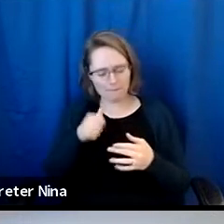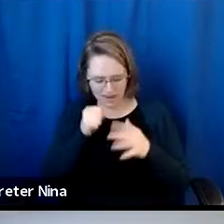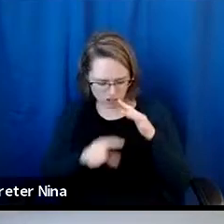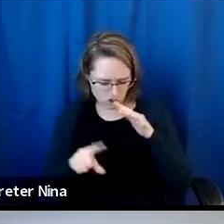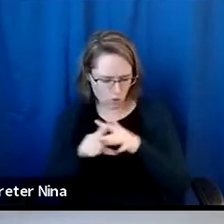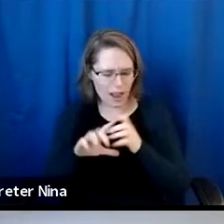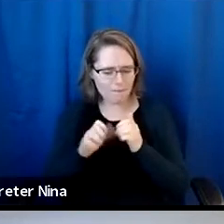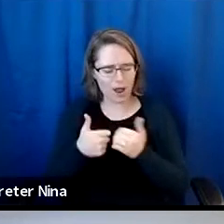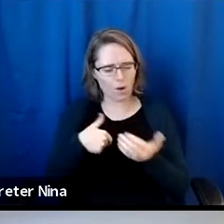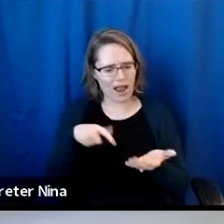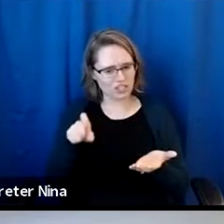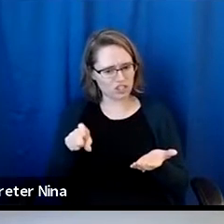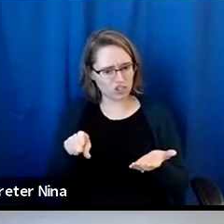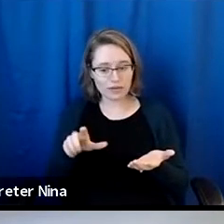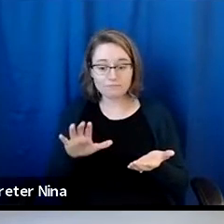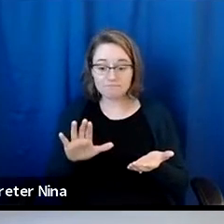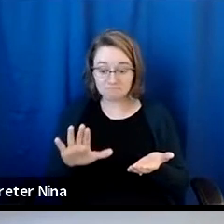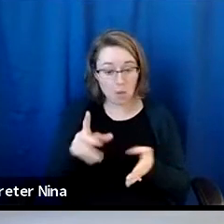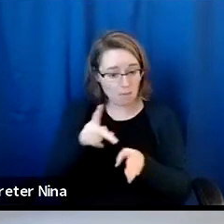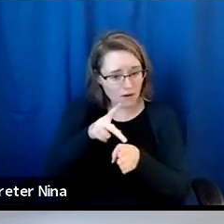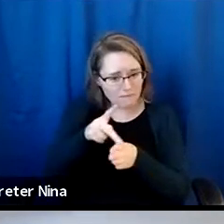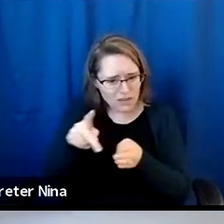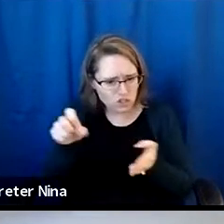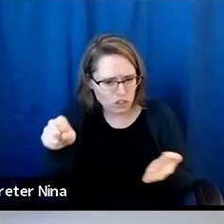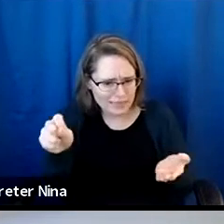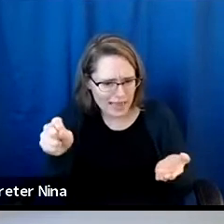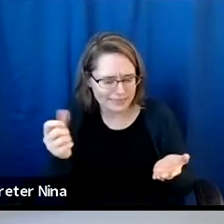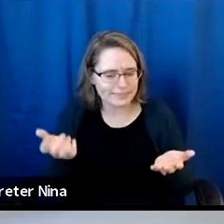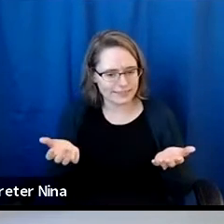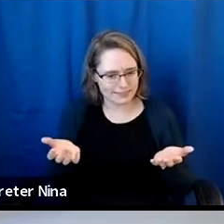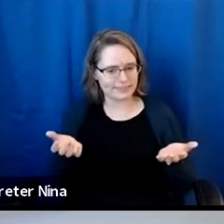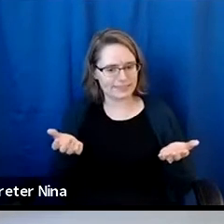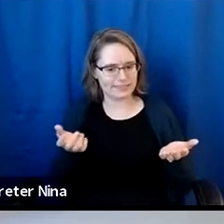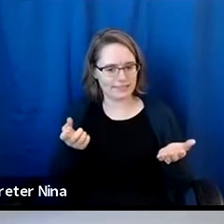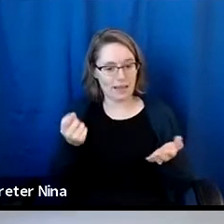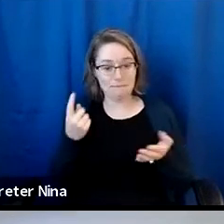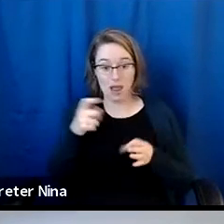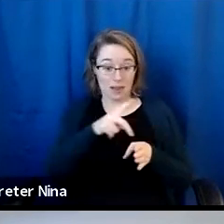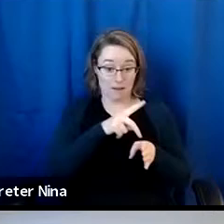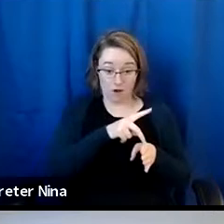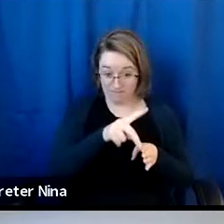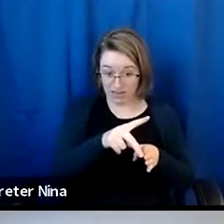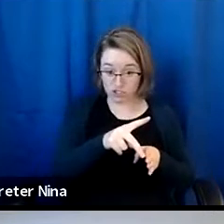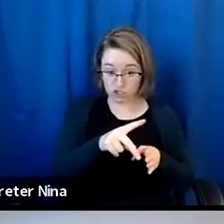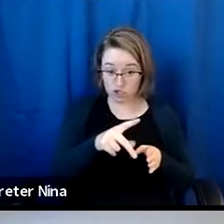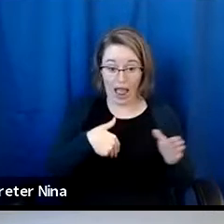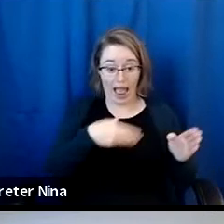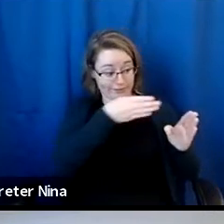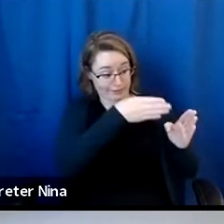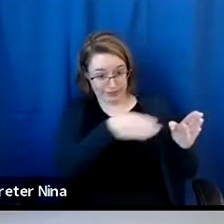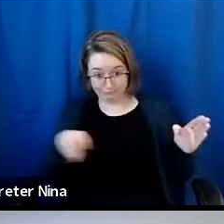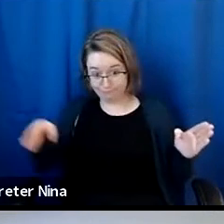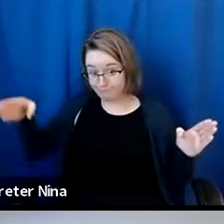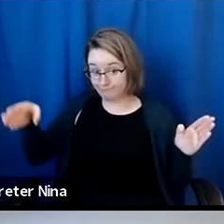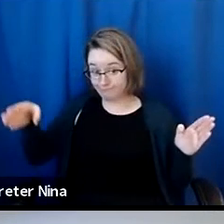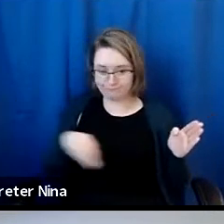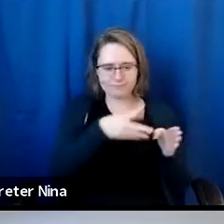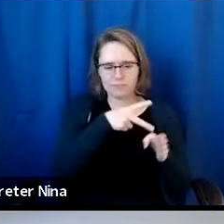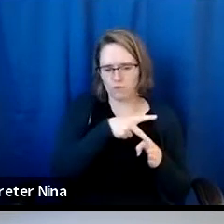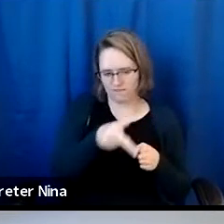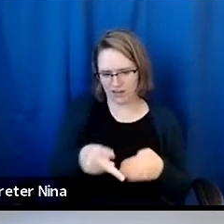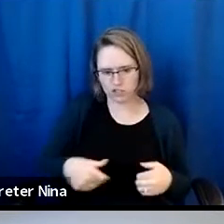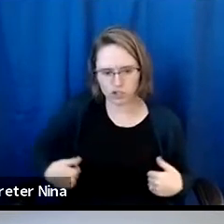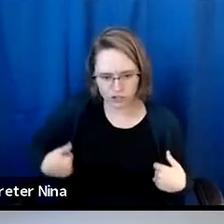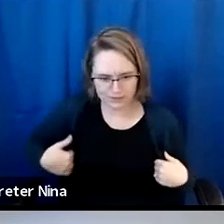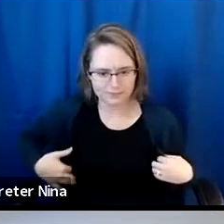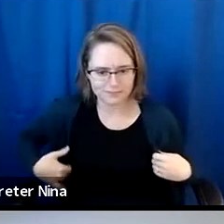should be showing up. Yeah, you got to be professional, but professional, there's a whole rainbow of what professional is. And